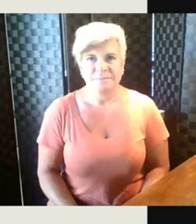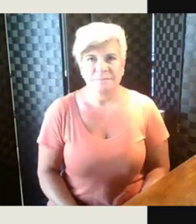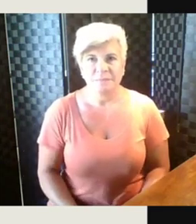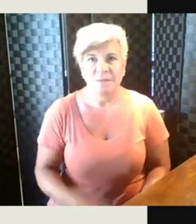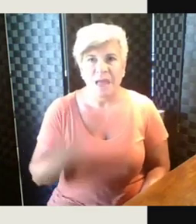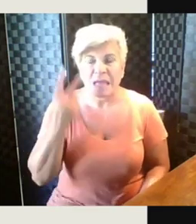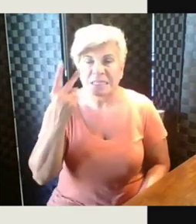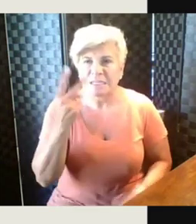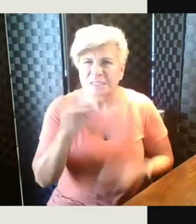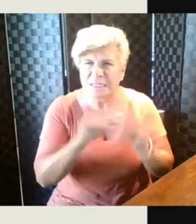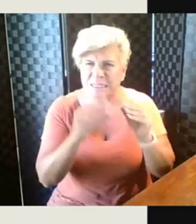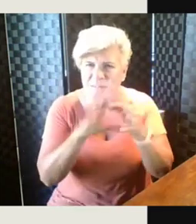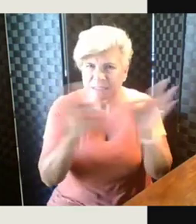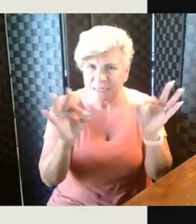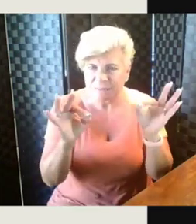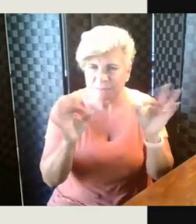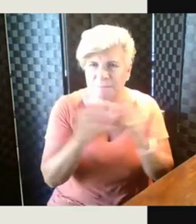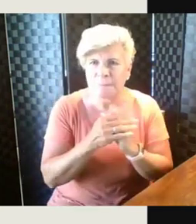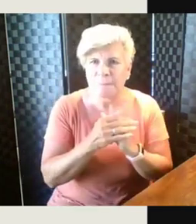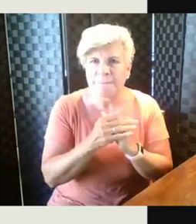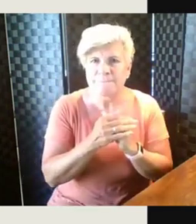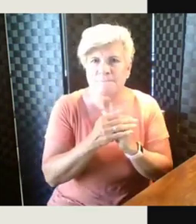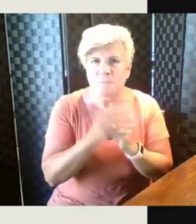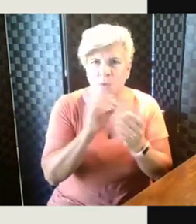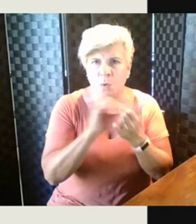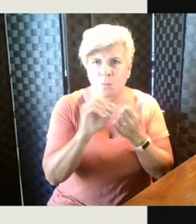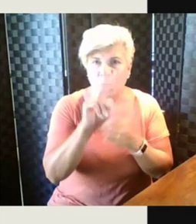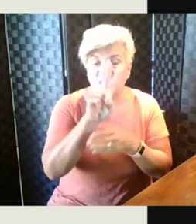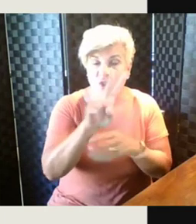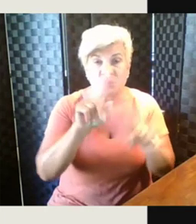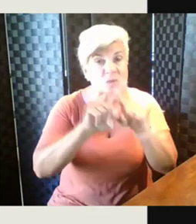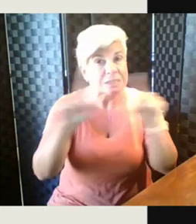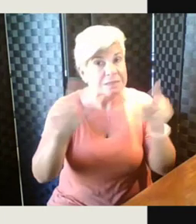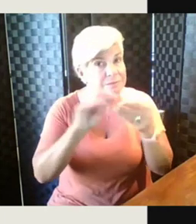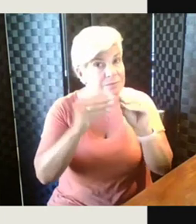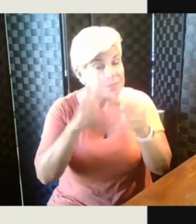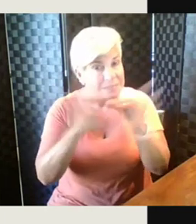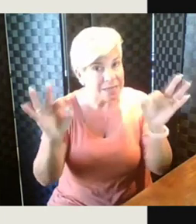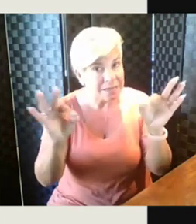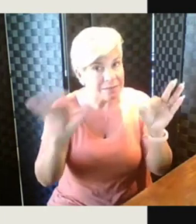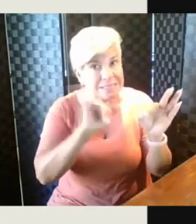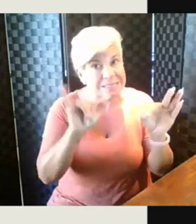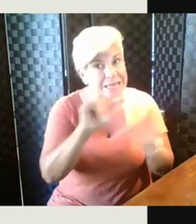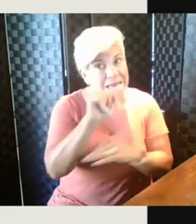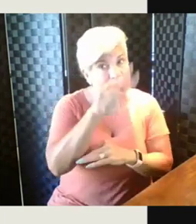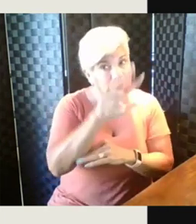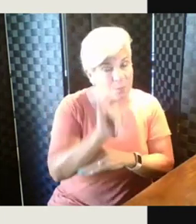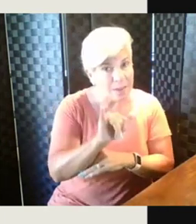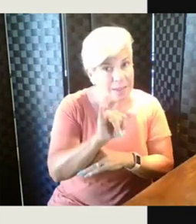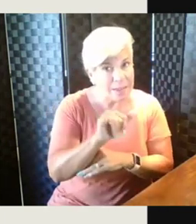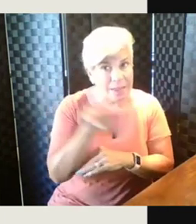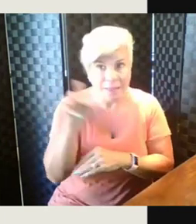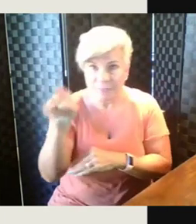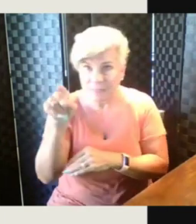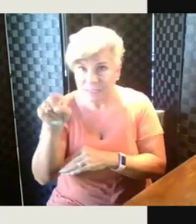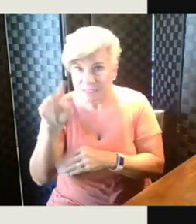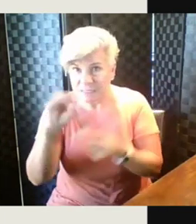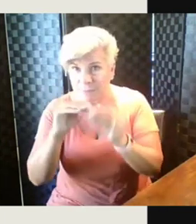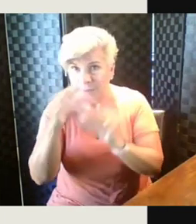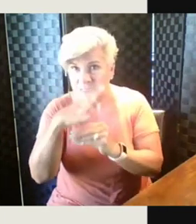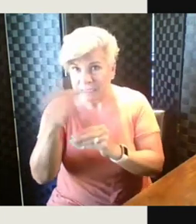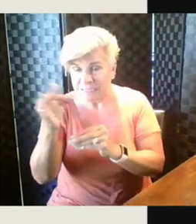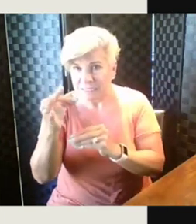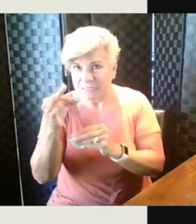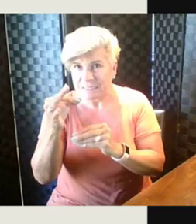Let's look at these number sentences. We wrote two different sentences from the same array. This number sentence was counting